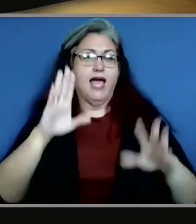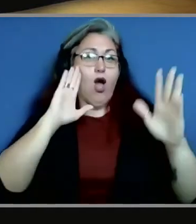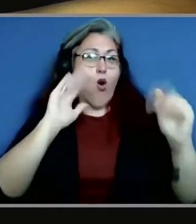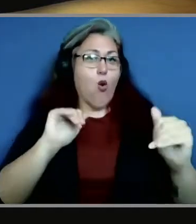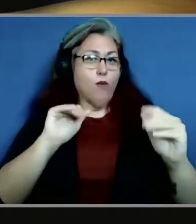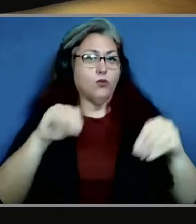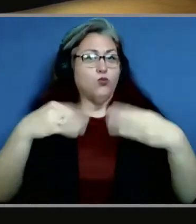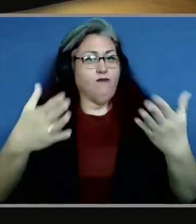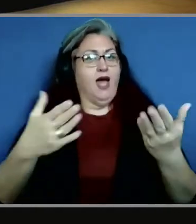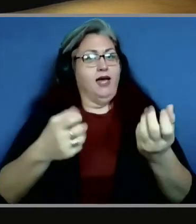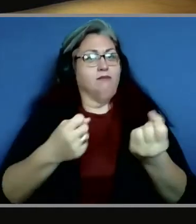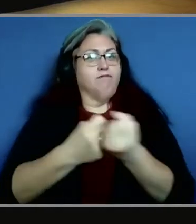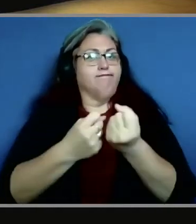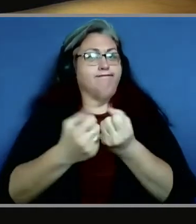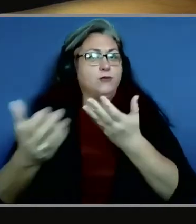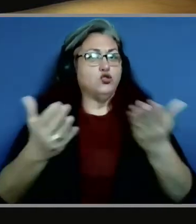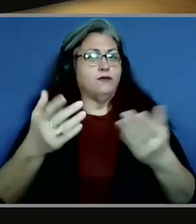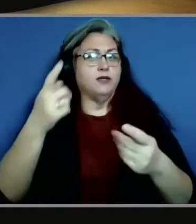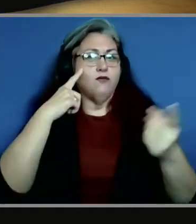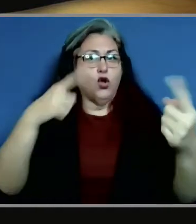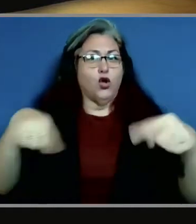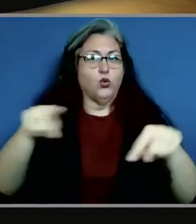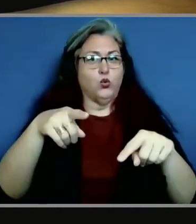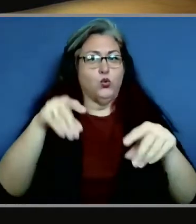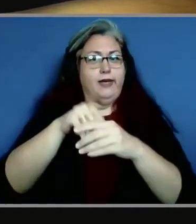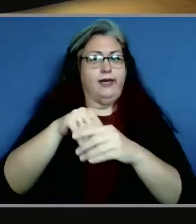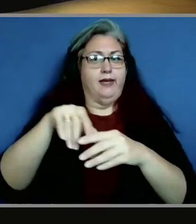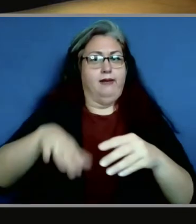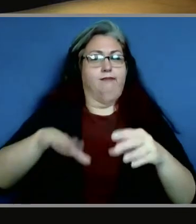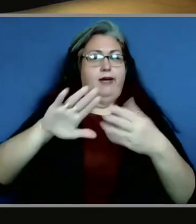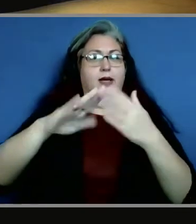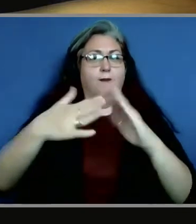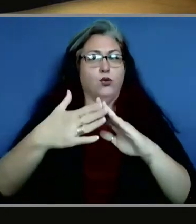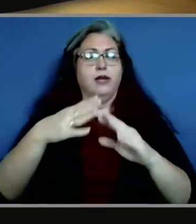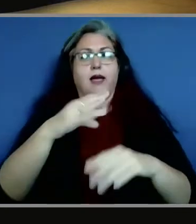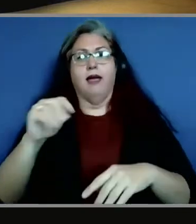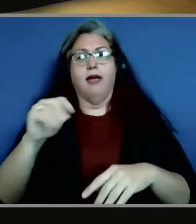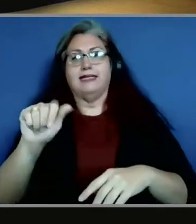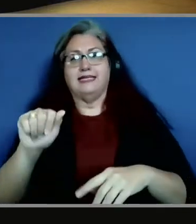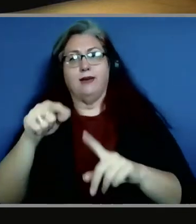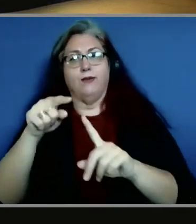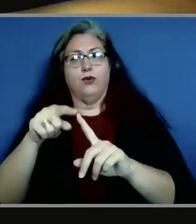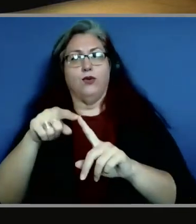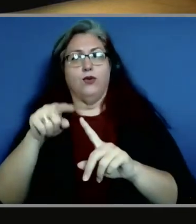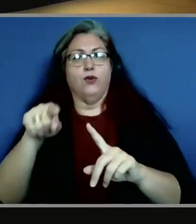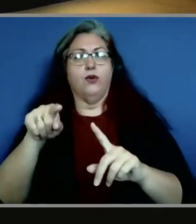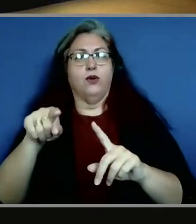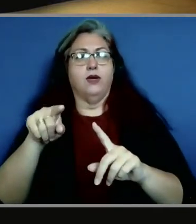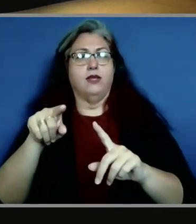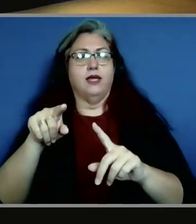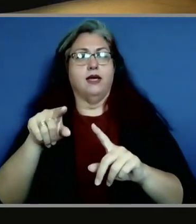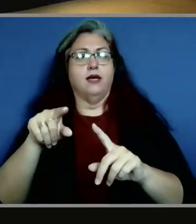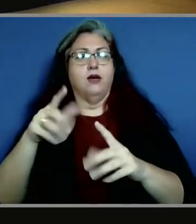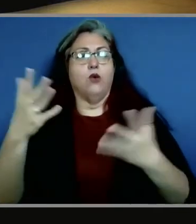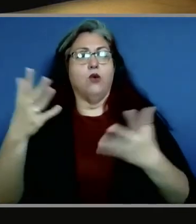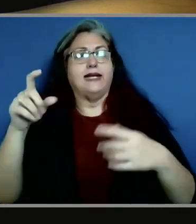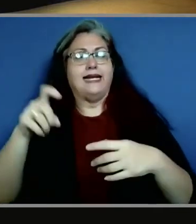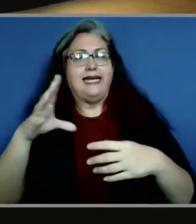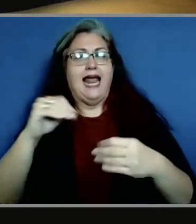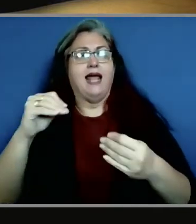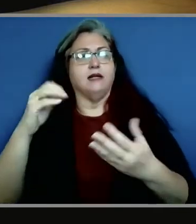service to everybody in our community, and the disabled are the need and